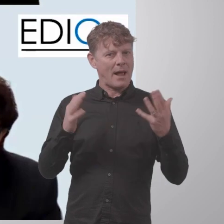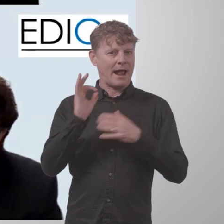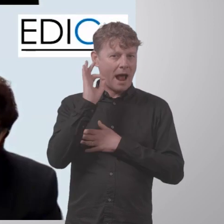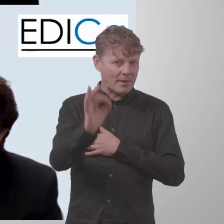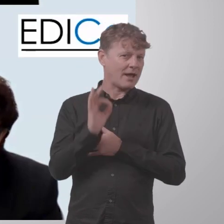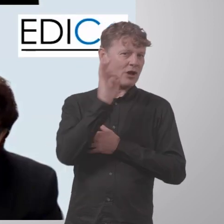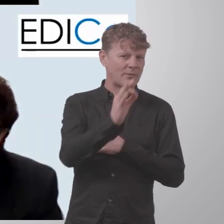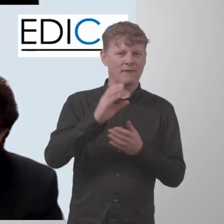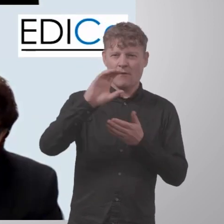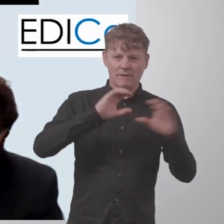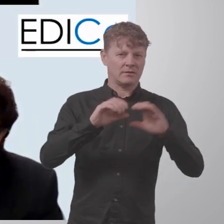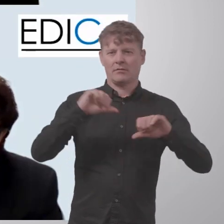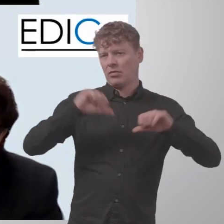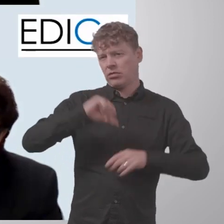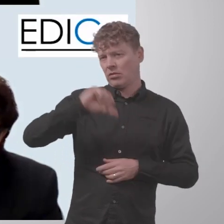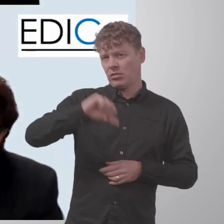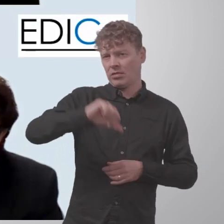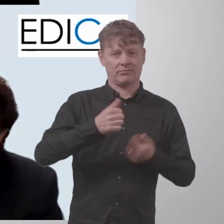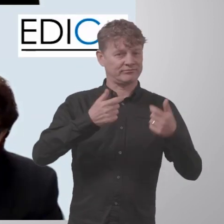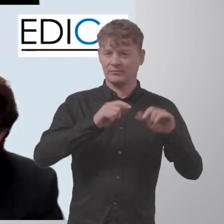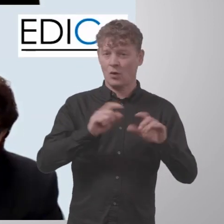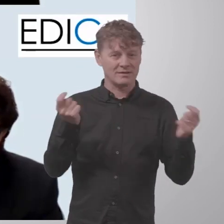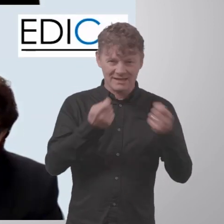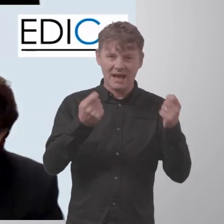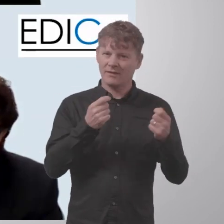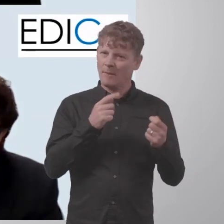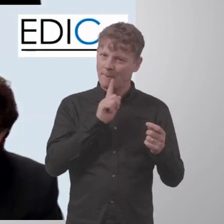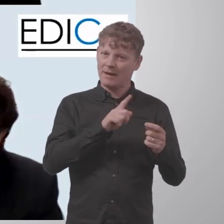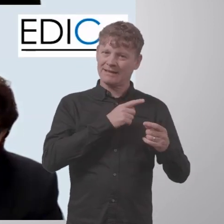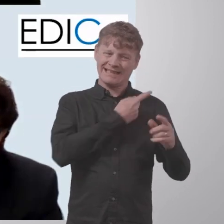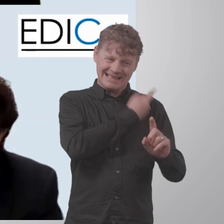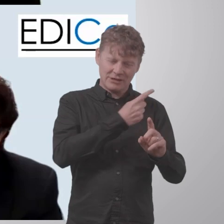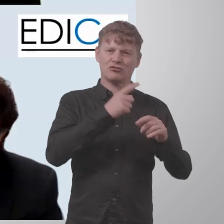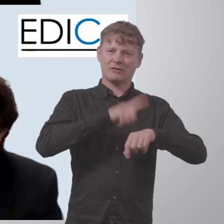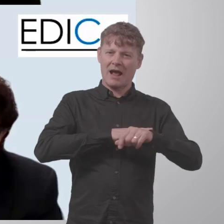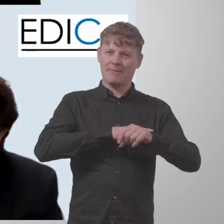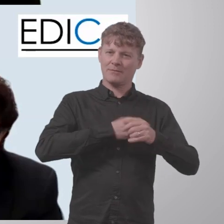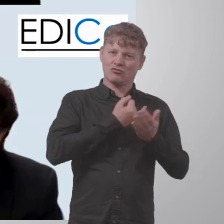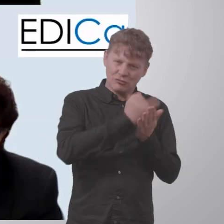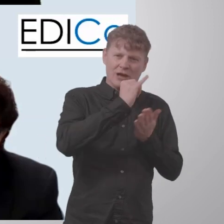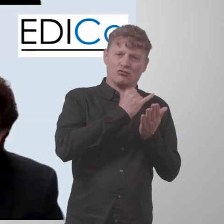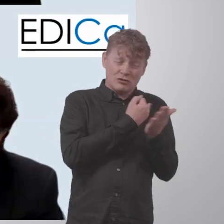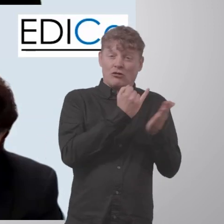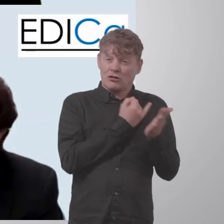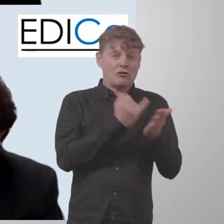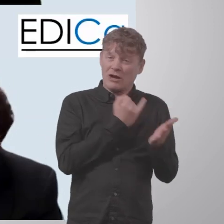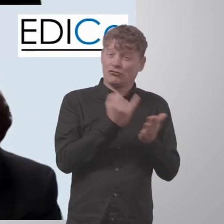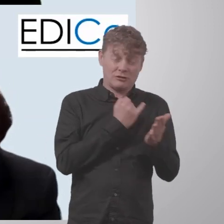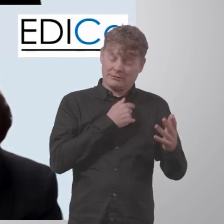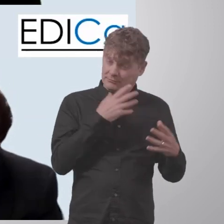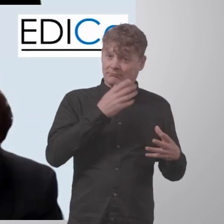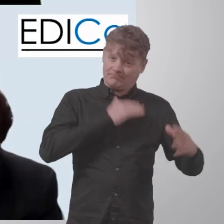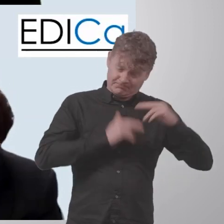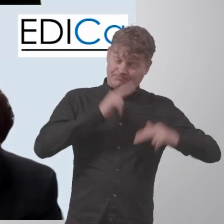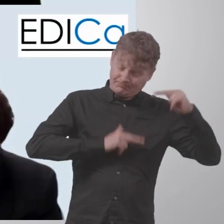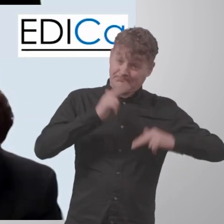was a step towards having a successful application. I think if a rejected journal paper is a step towards getting that paper accepted. So